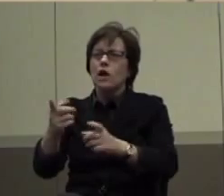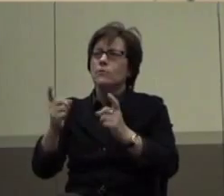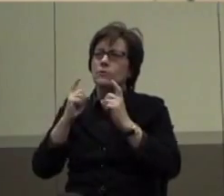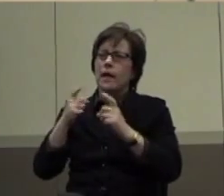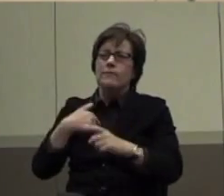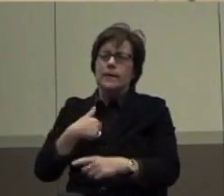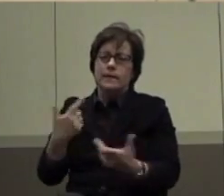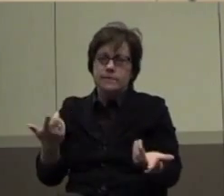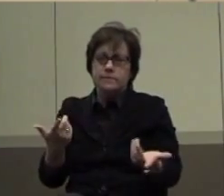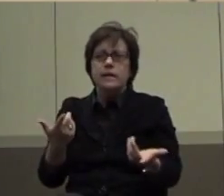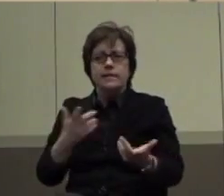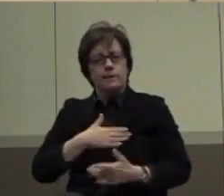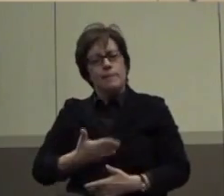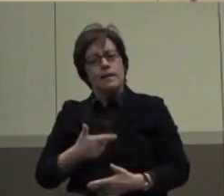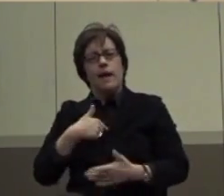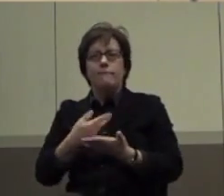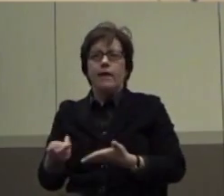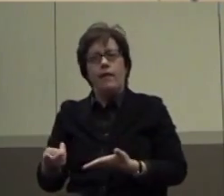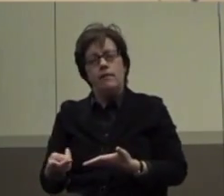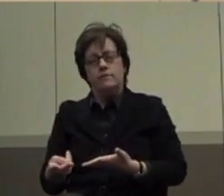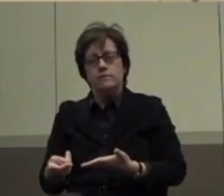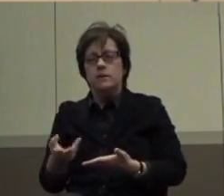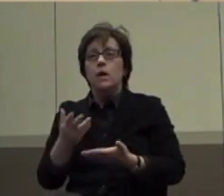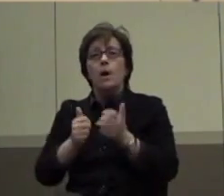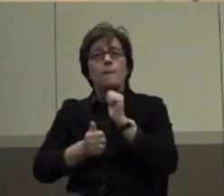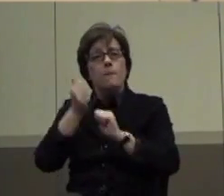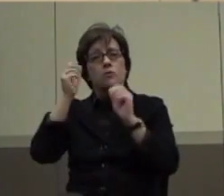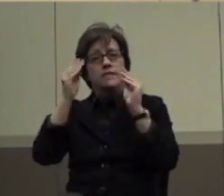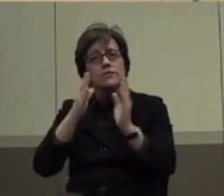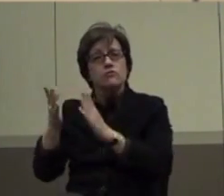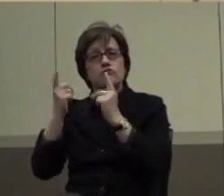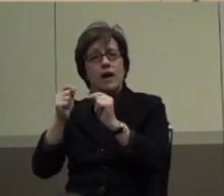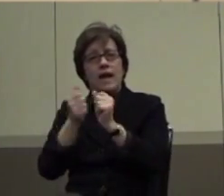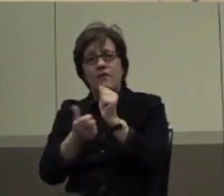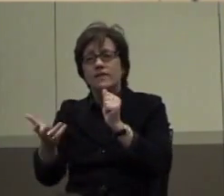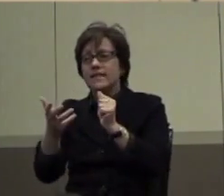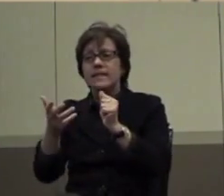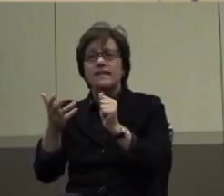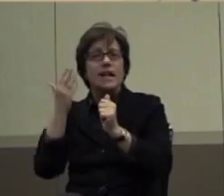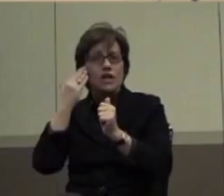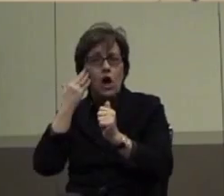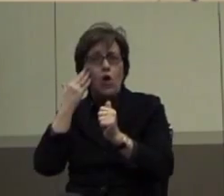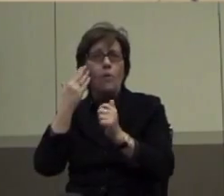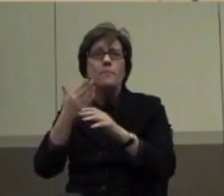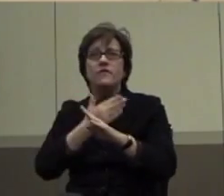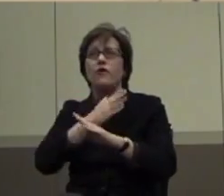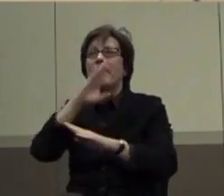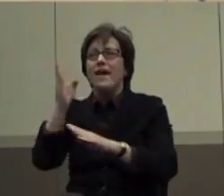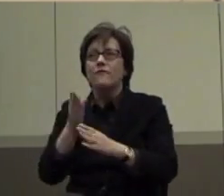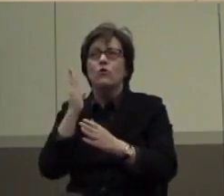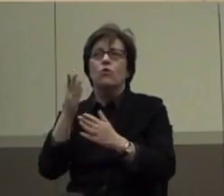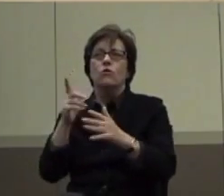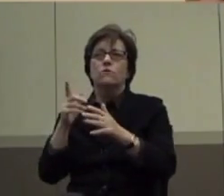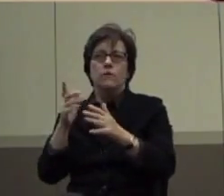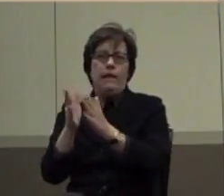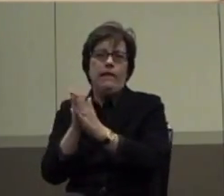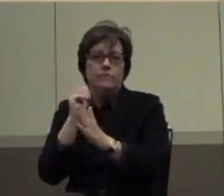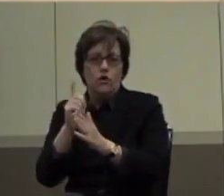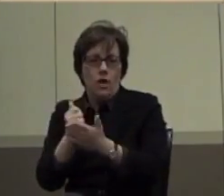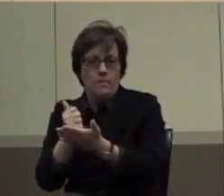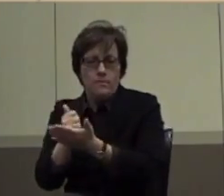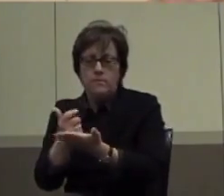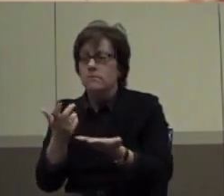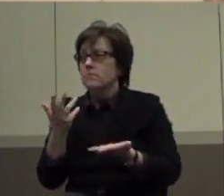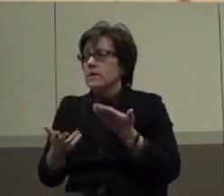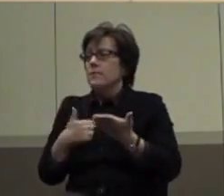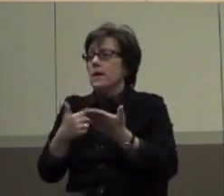quite frankly, most teachers do try everything they know before they ever ask for help. So I've tried a bunch of stuff, and I might trust